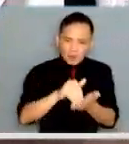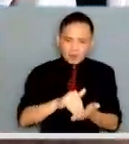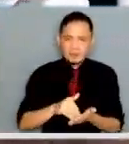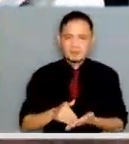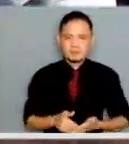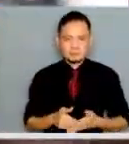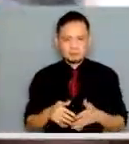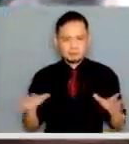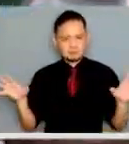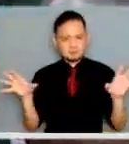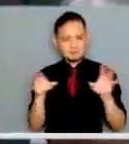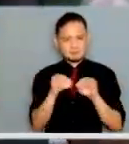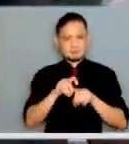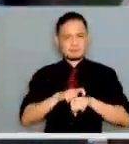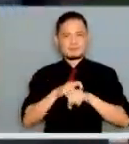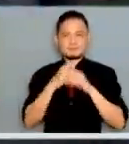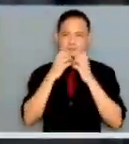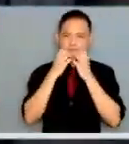525,000 moments so